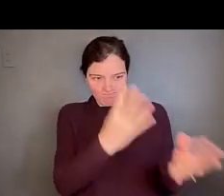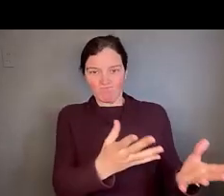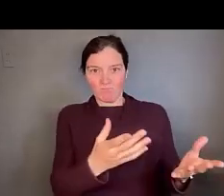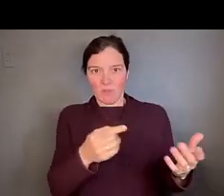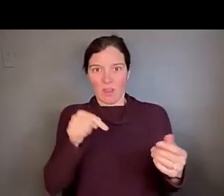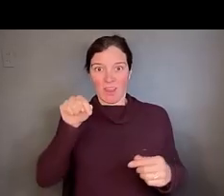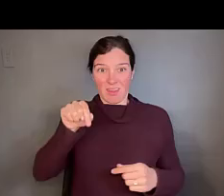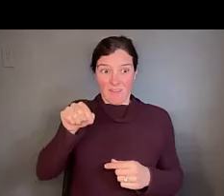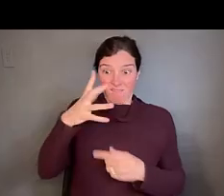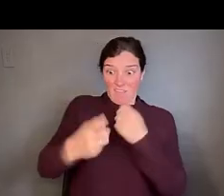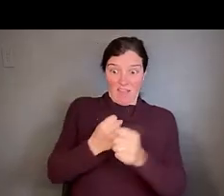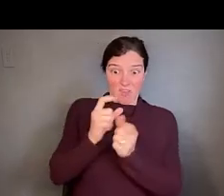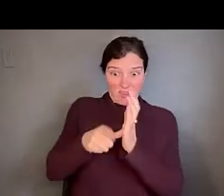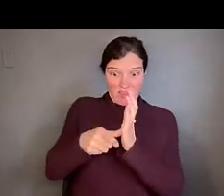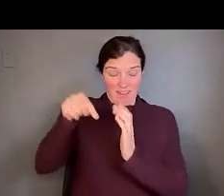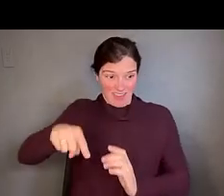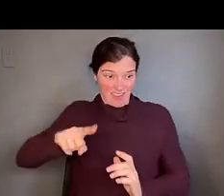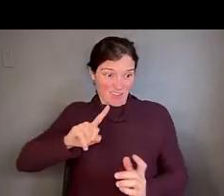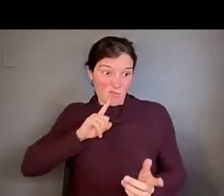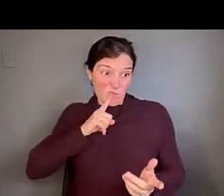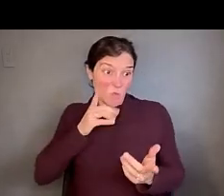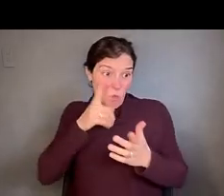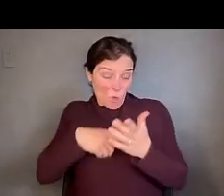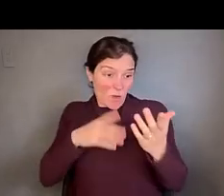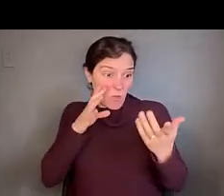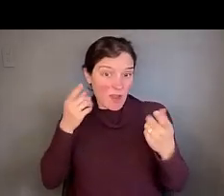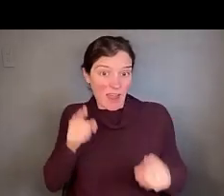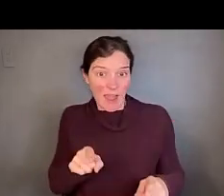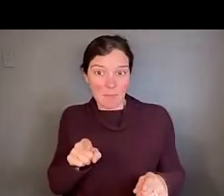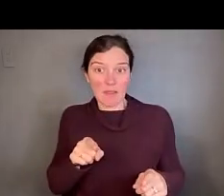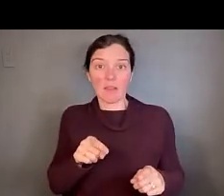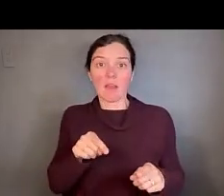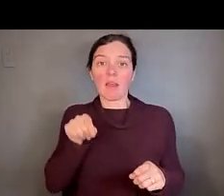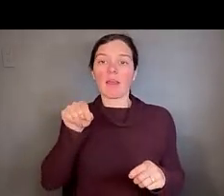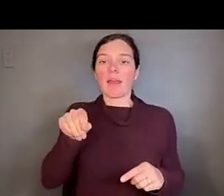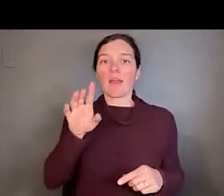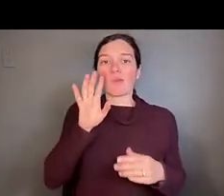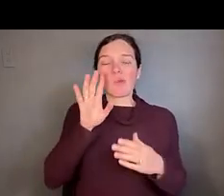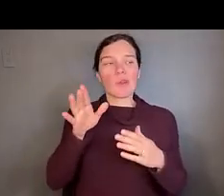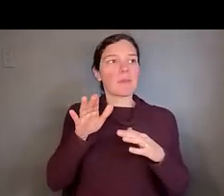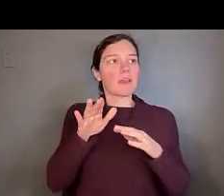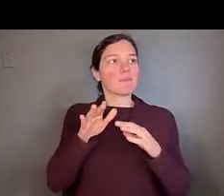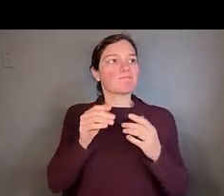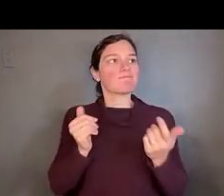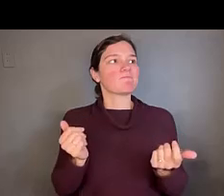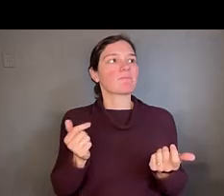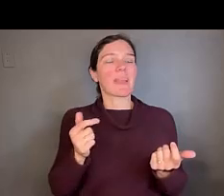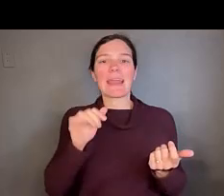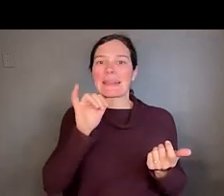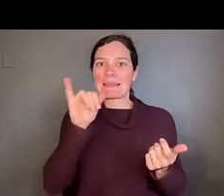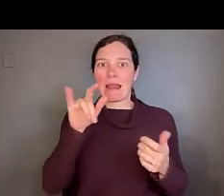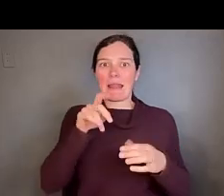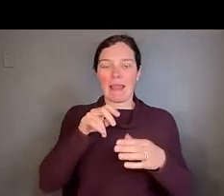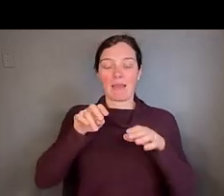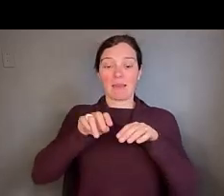going to look like 5 years from now. Because it'll be a slow, it's not falling off a